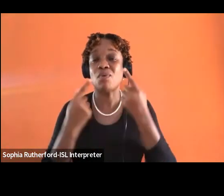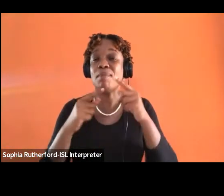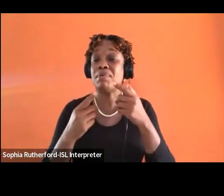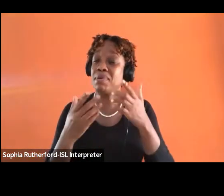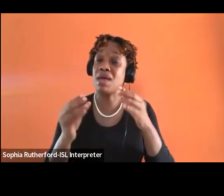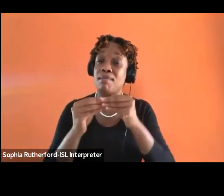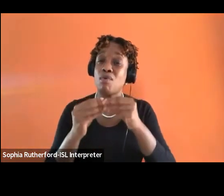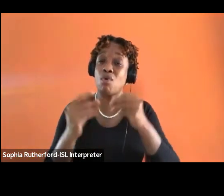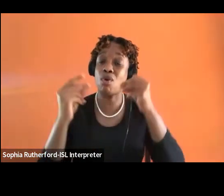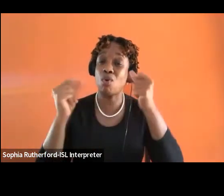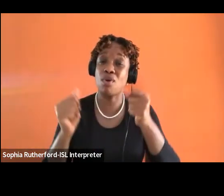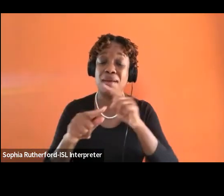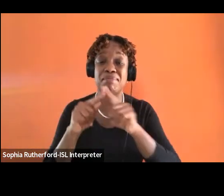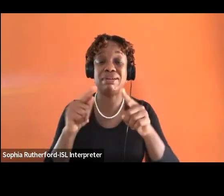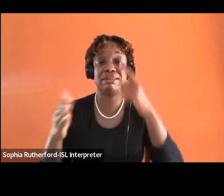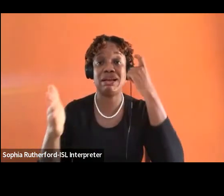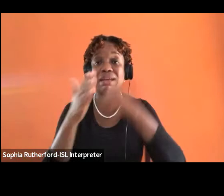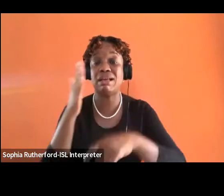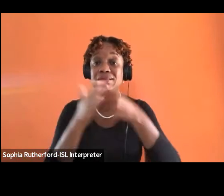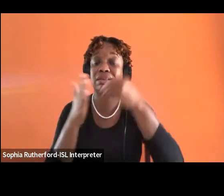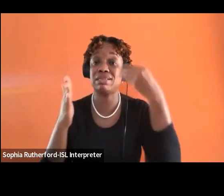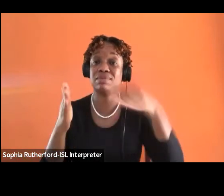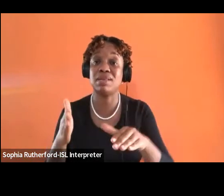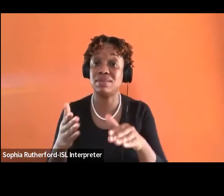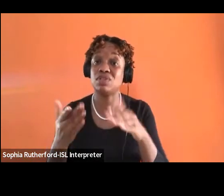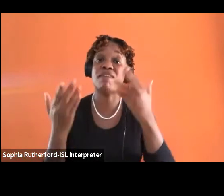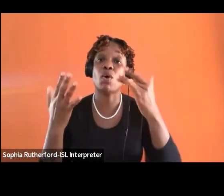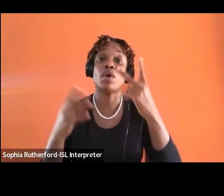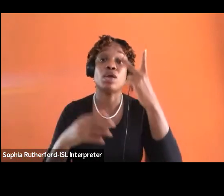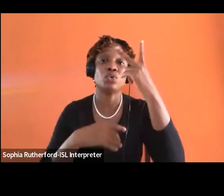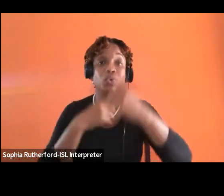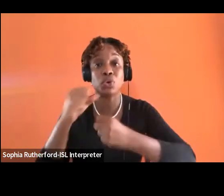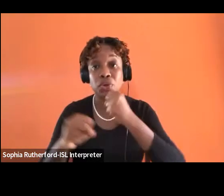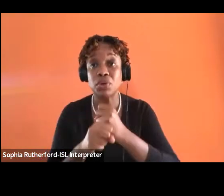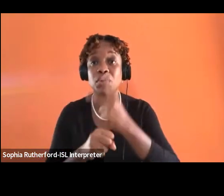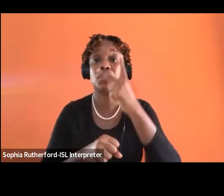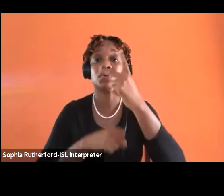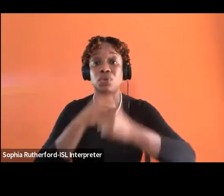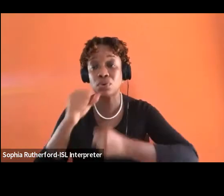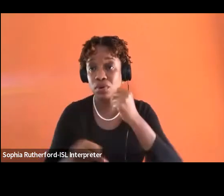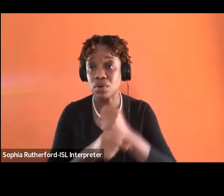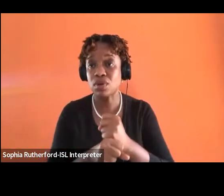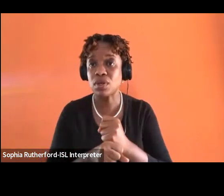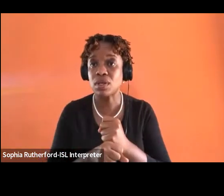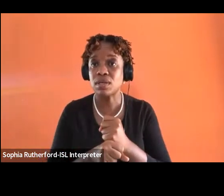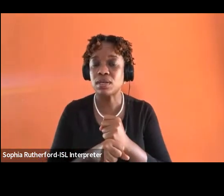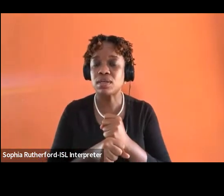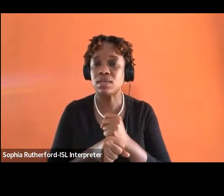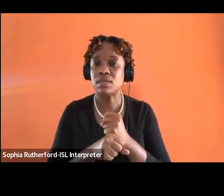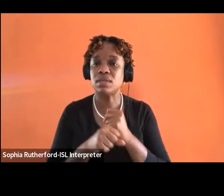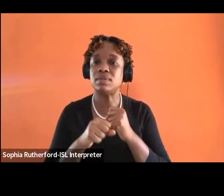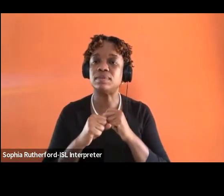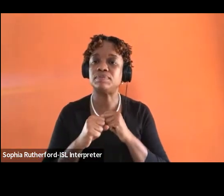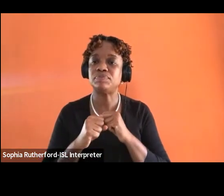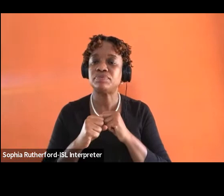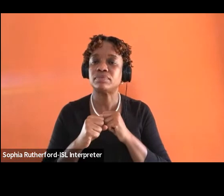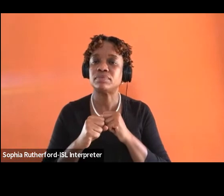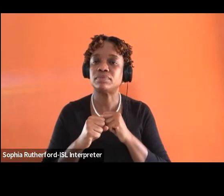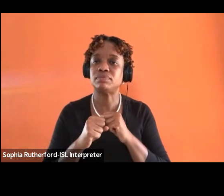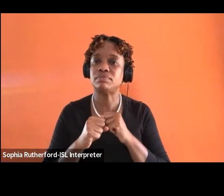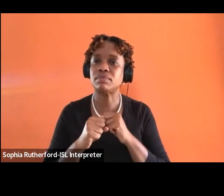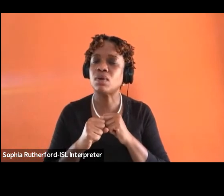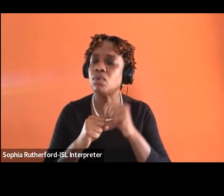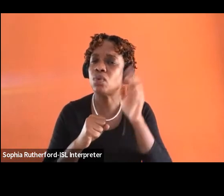in until after every 2 years. Okay, but you can explore Signature Dental. It should cost you much less. Where?